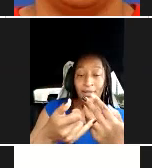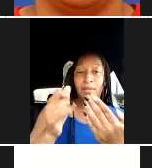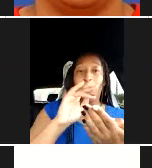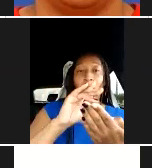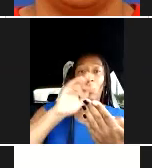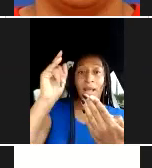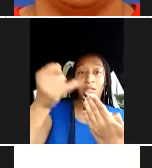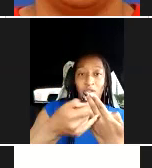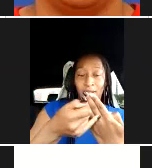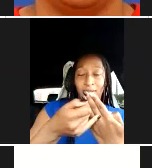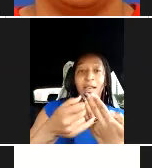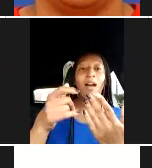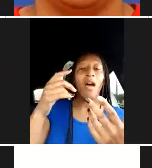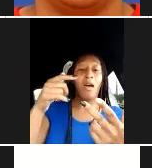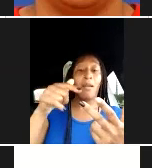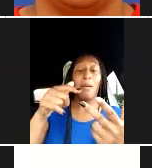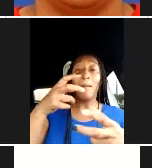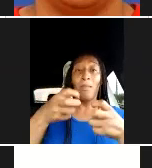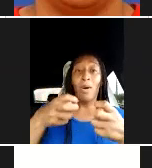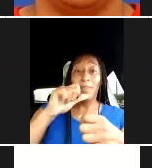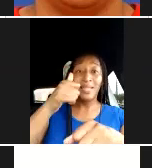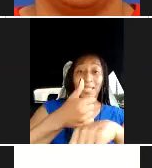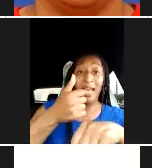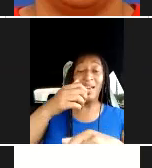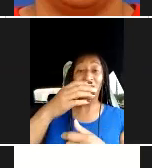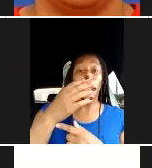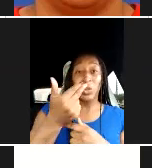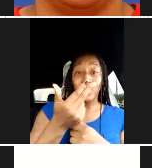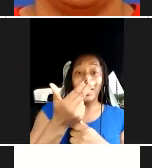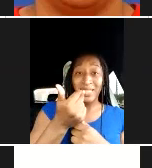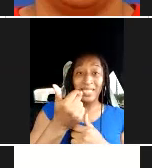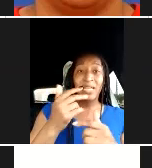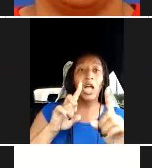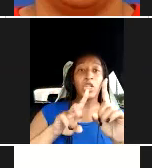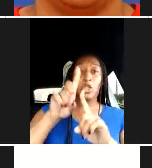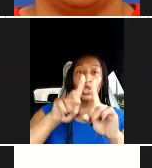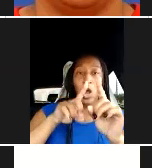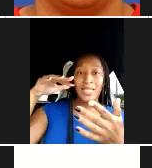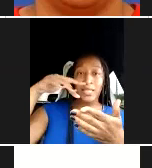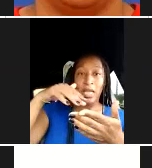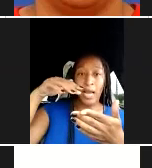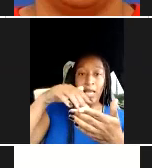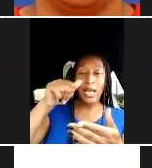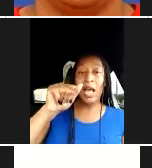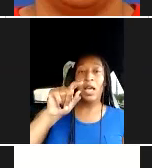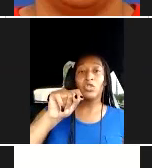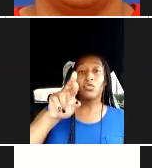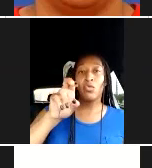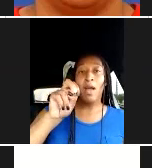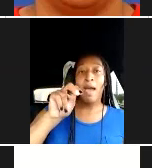Problem set 14 is where you'll delve into the relationship between this course and your career